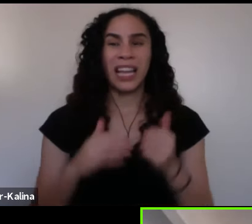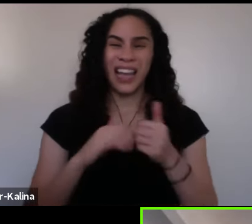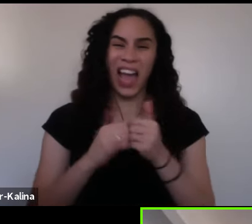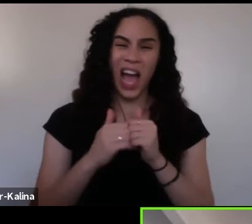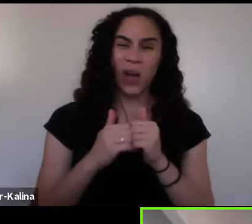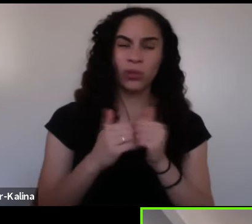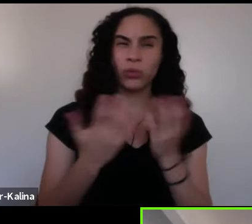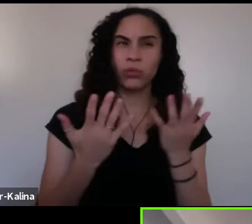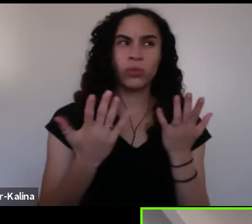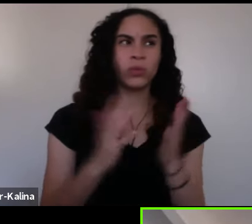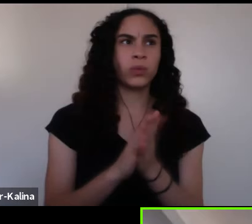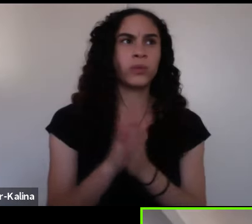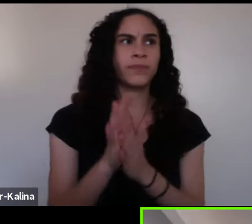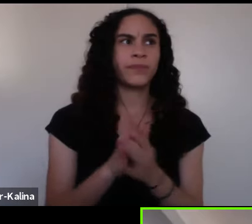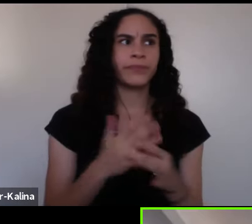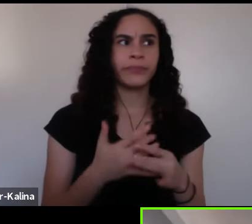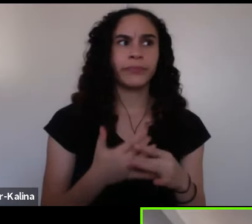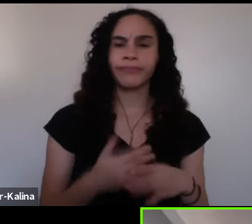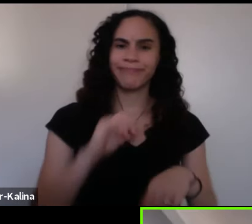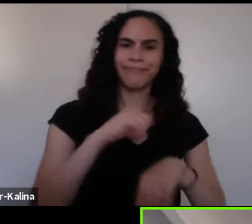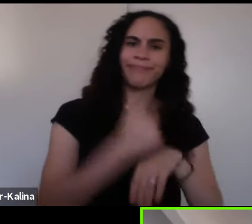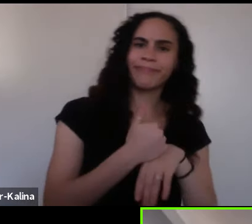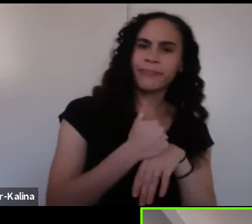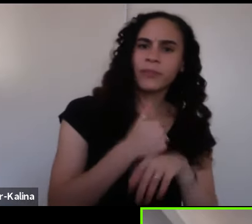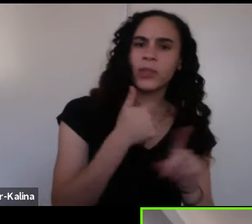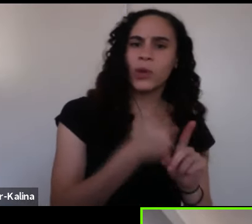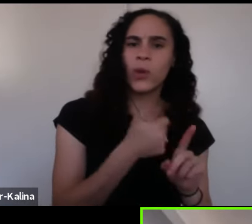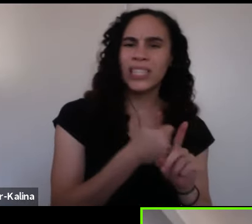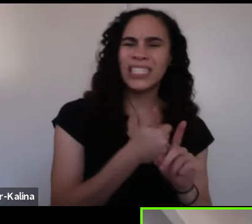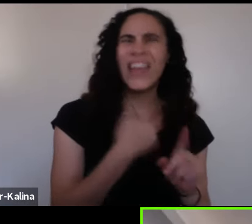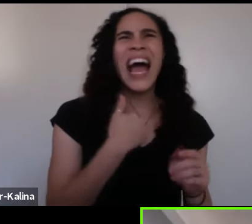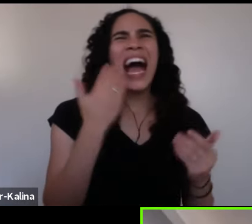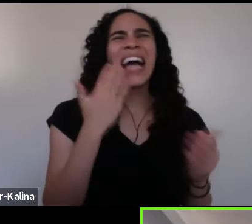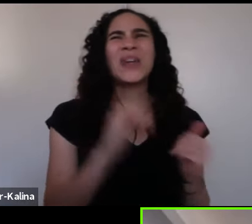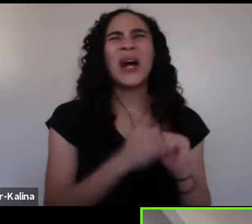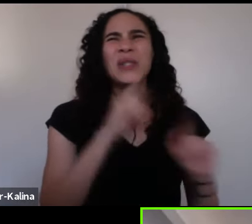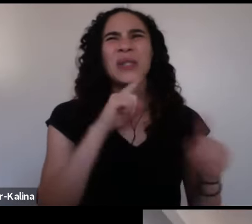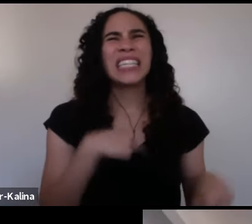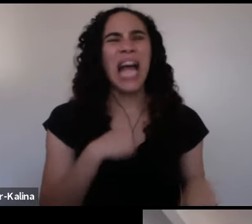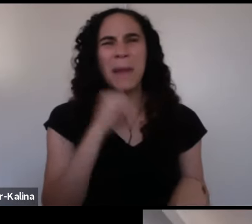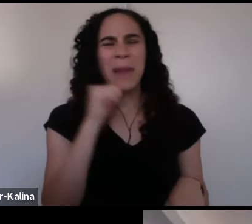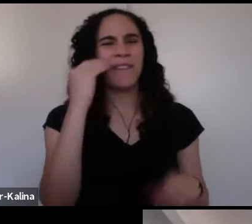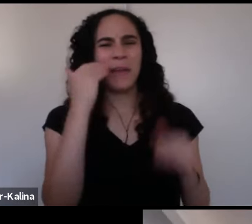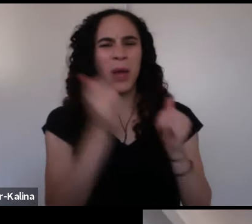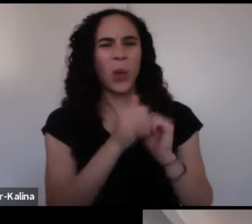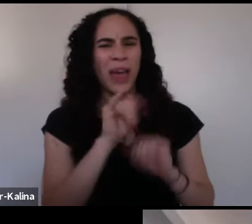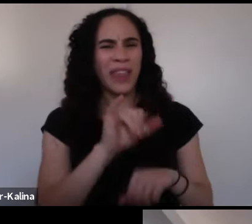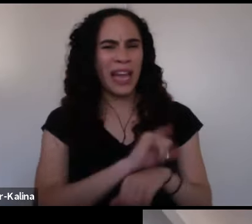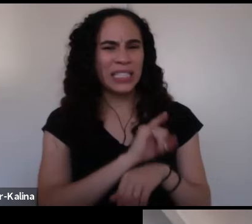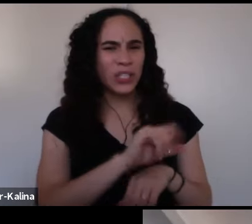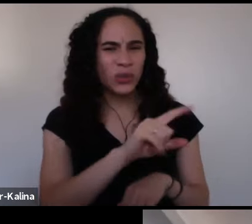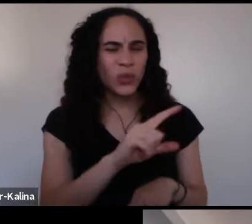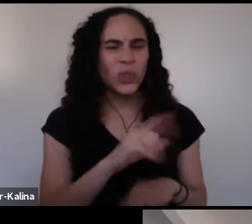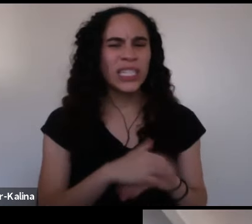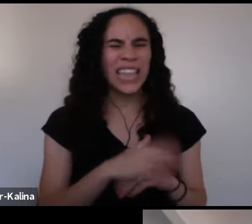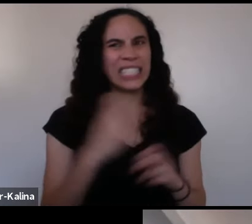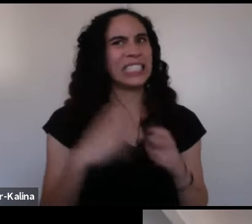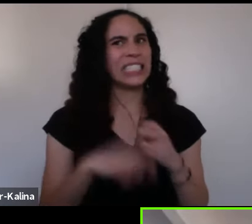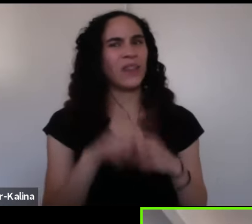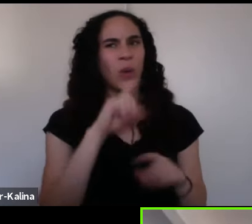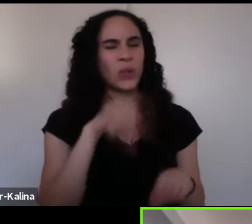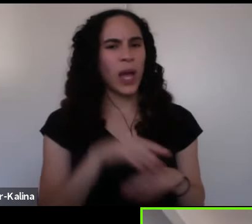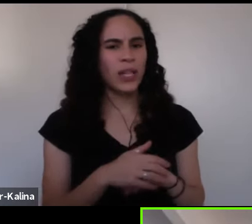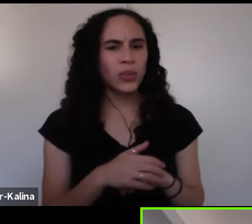I don't know how to answer that because I'm not familiar with the circus and fashion industry. That kind of like, you know, it's difficult. I